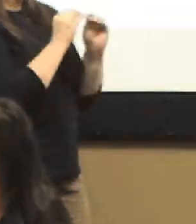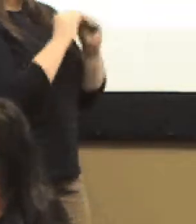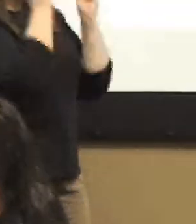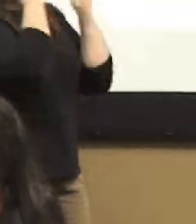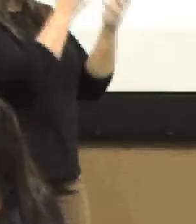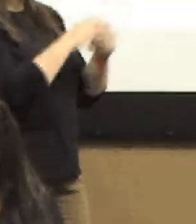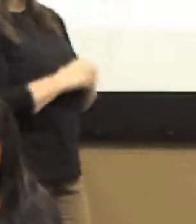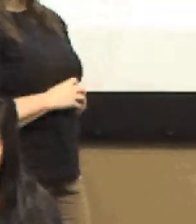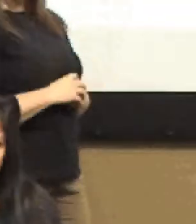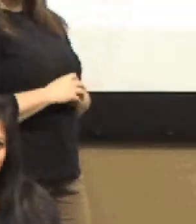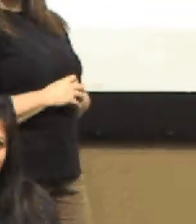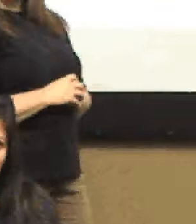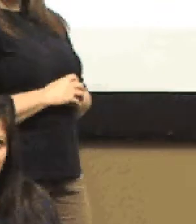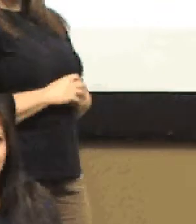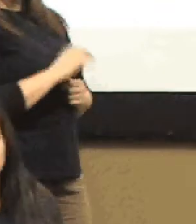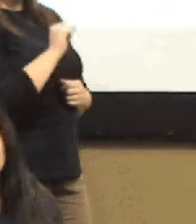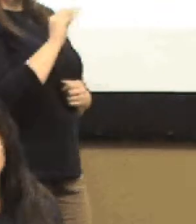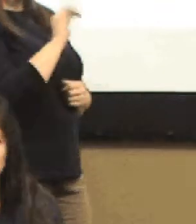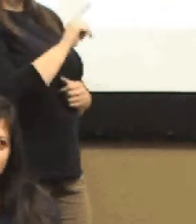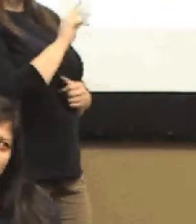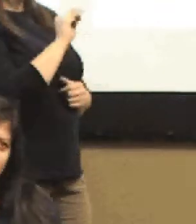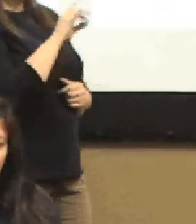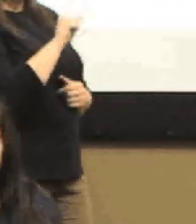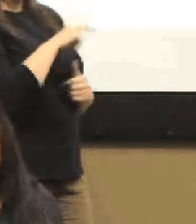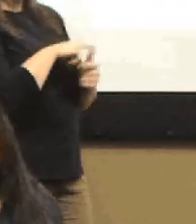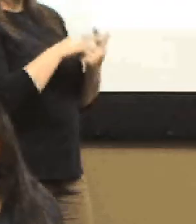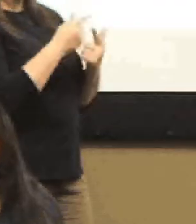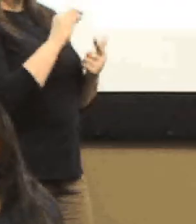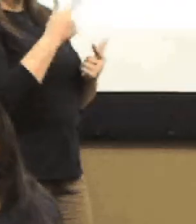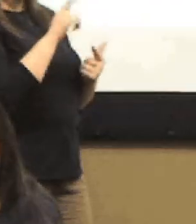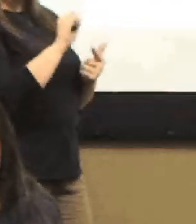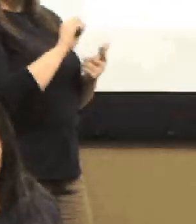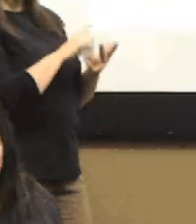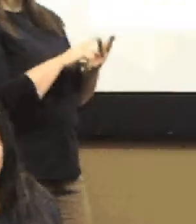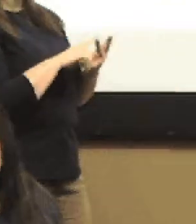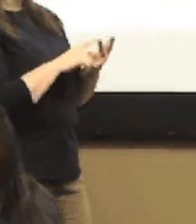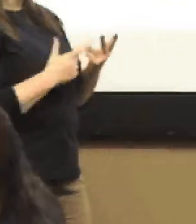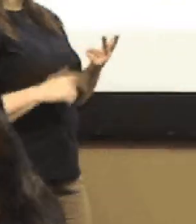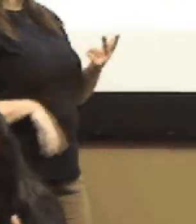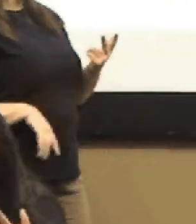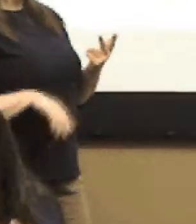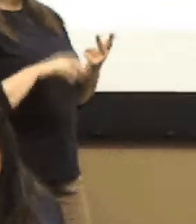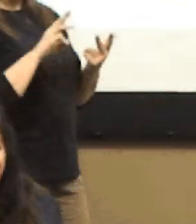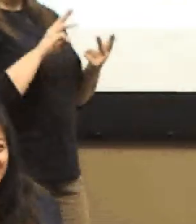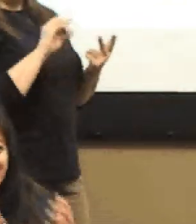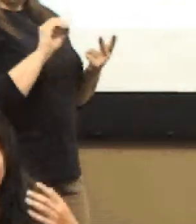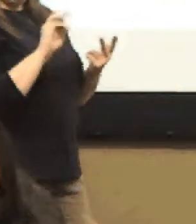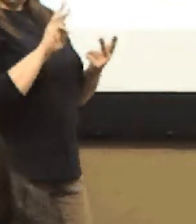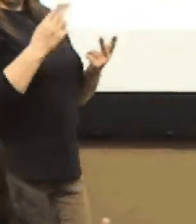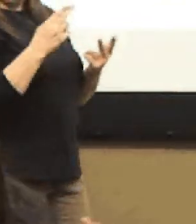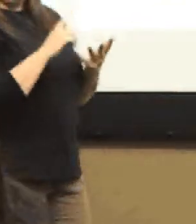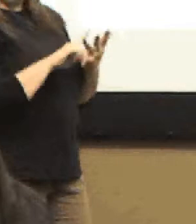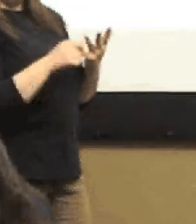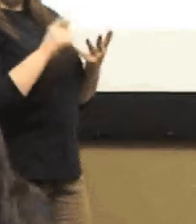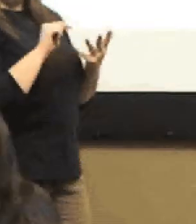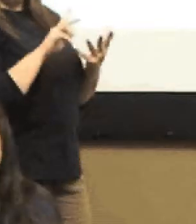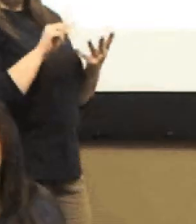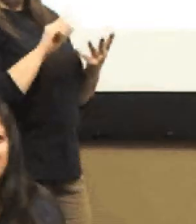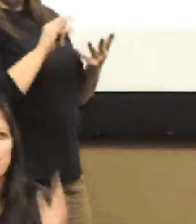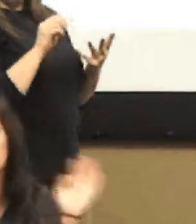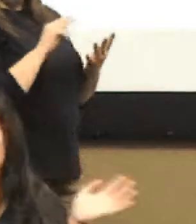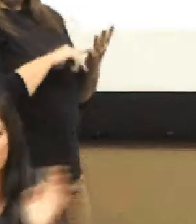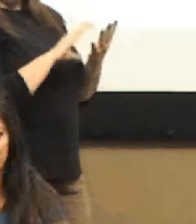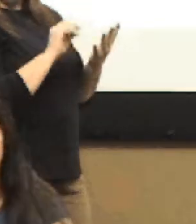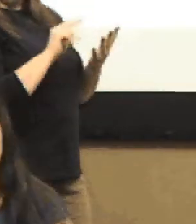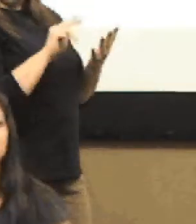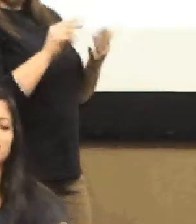information. Social media, Google, the World Herald, other TV stations,